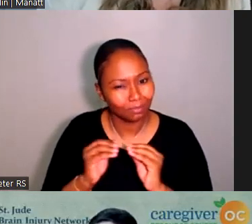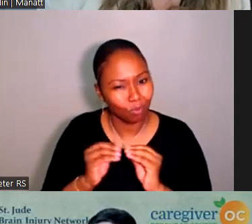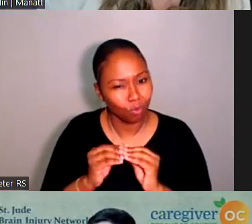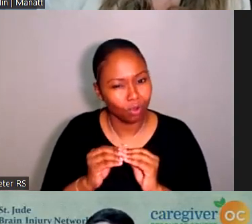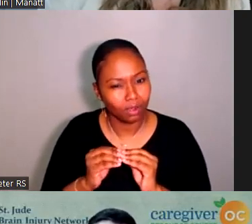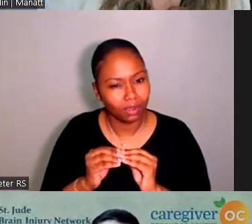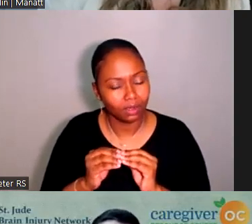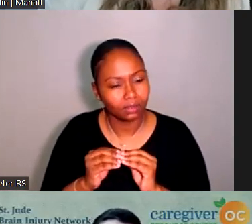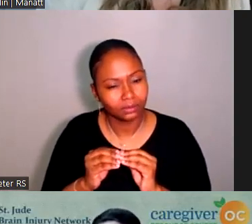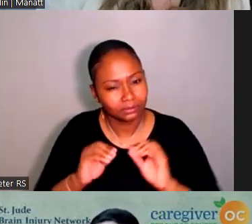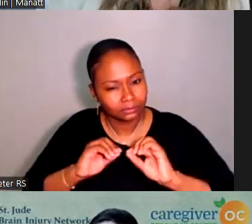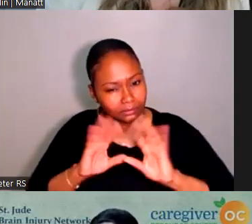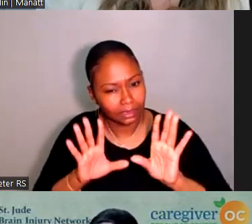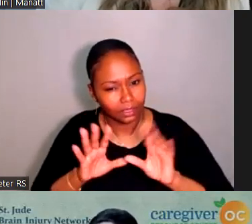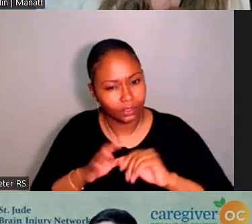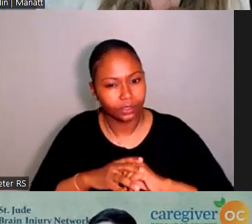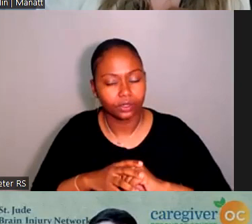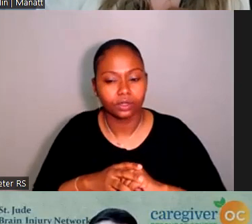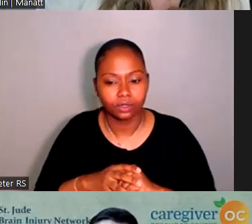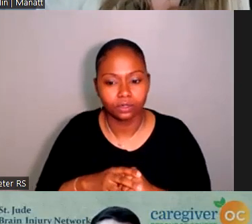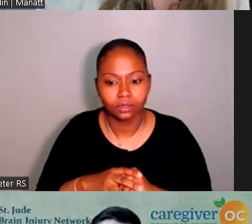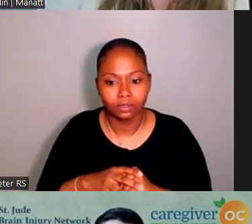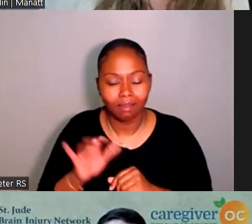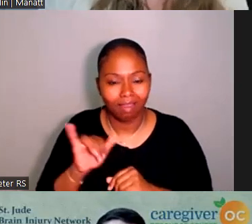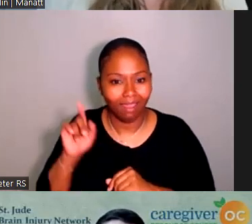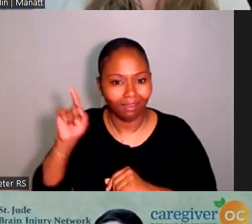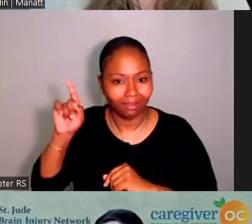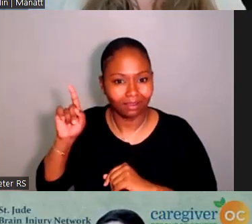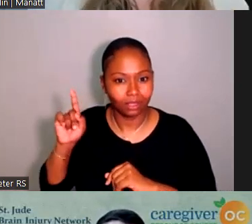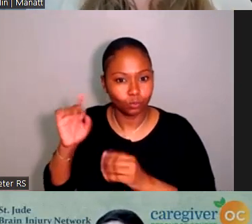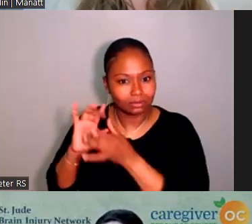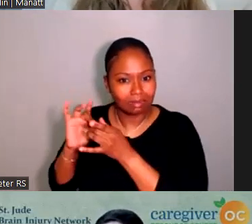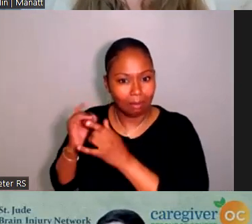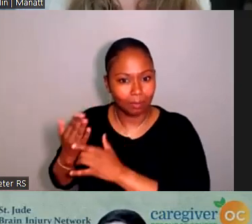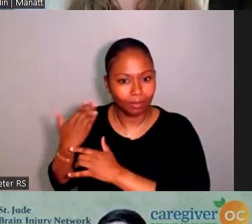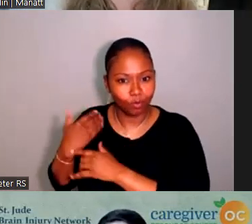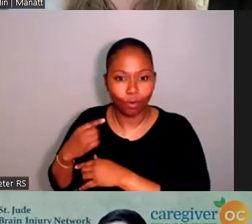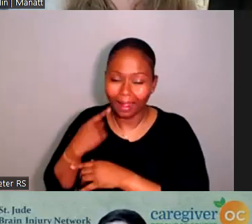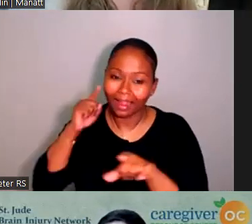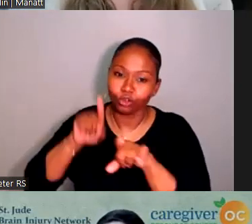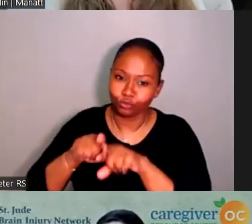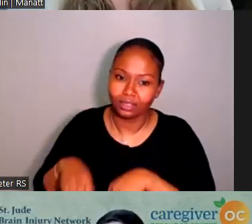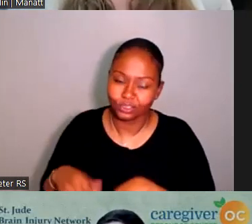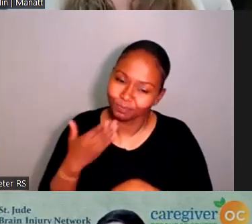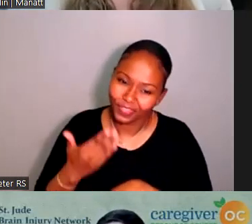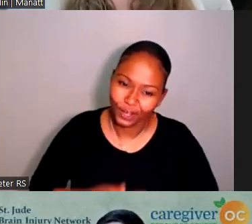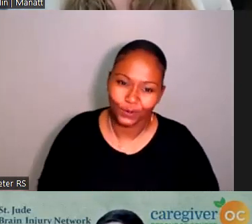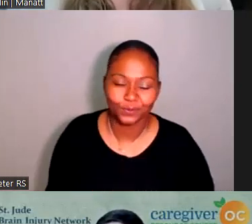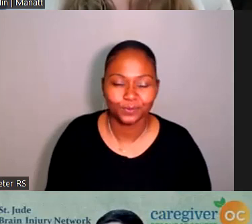implicit as was previously spoken to. So just wanted to echo those thoughts. Thank you. Thank